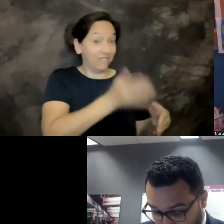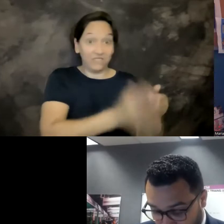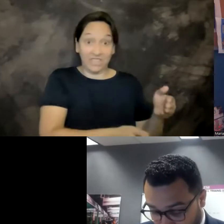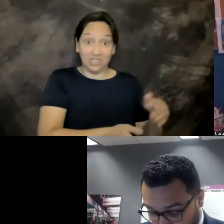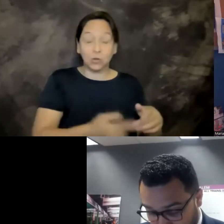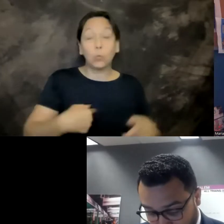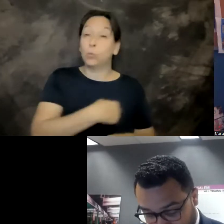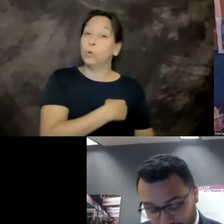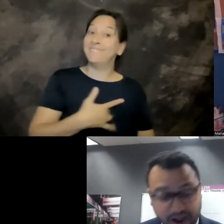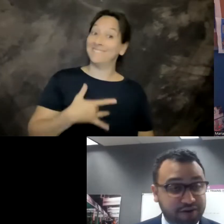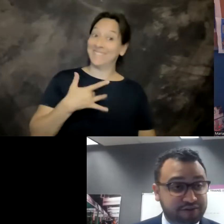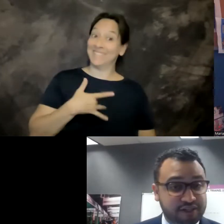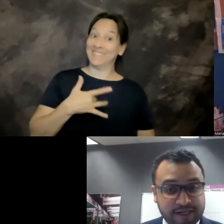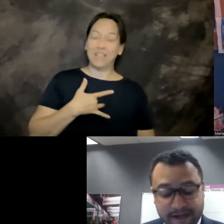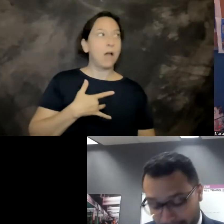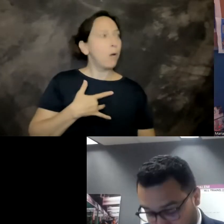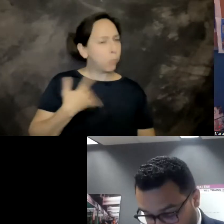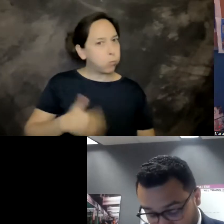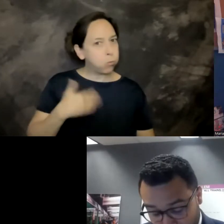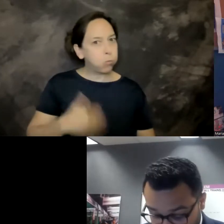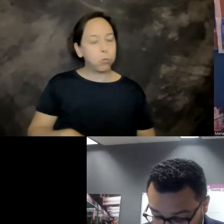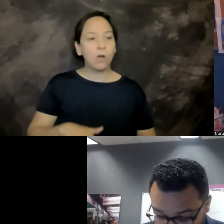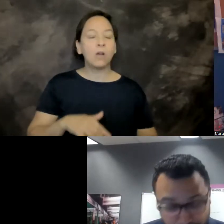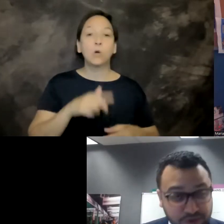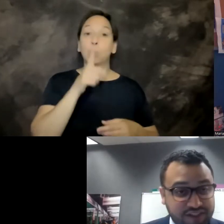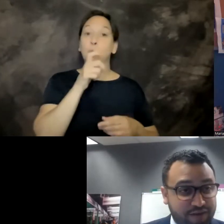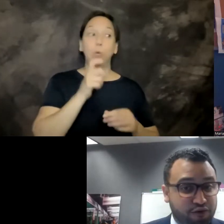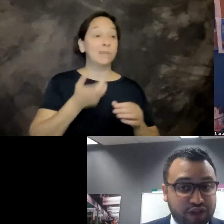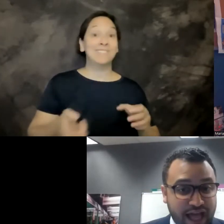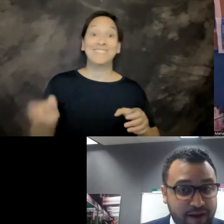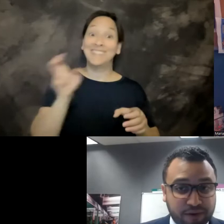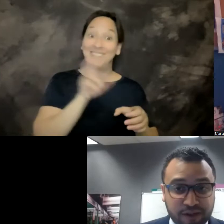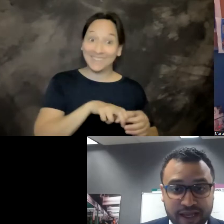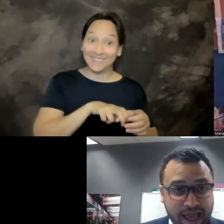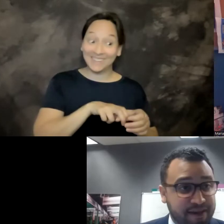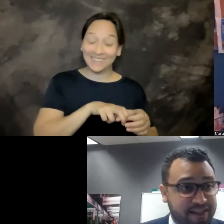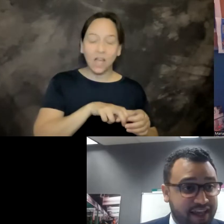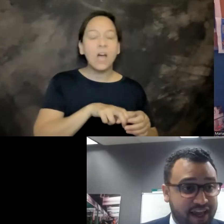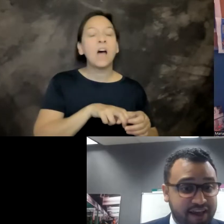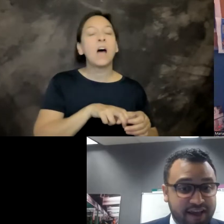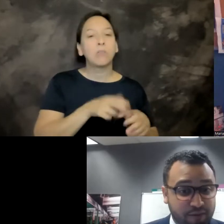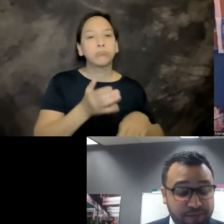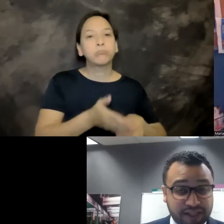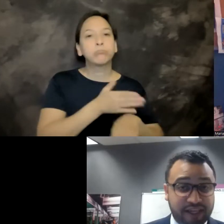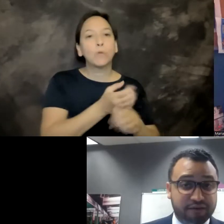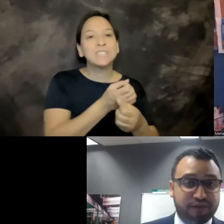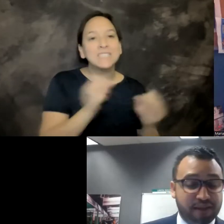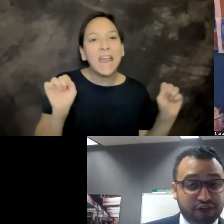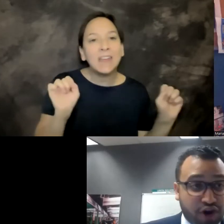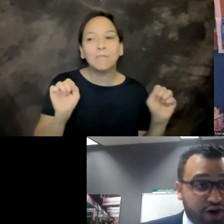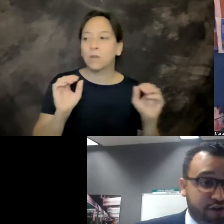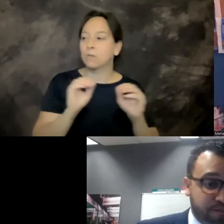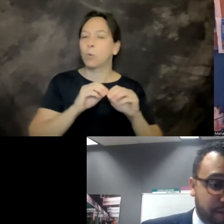we will be able to provide our riders in the community a more safer, reliable MBTA. And we believe